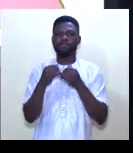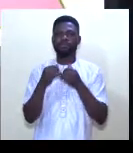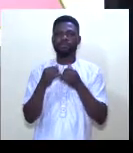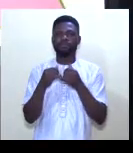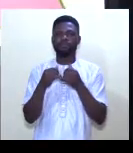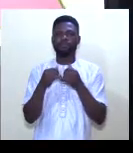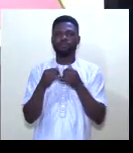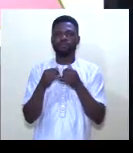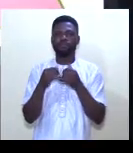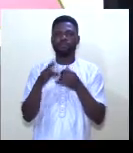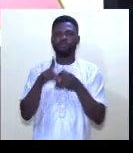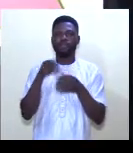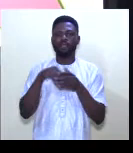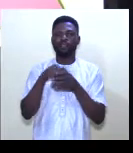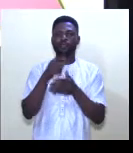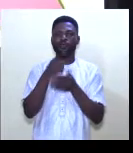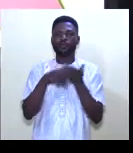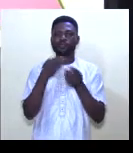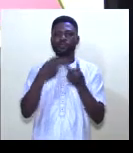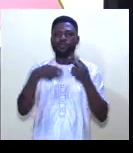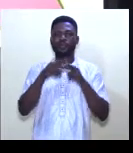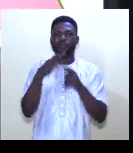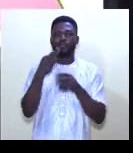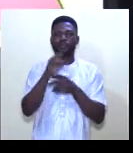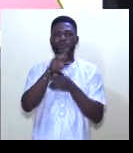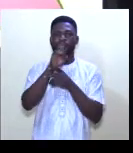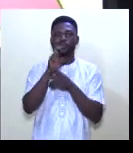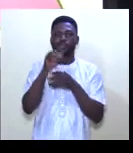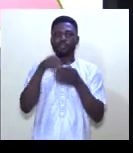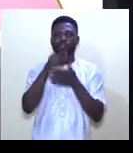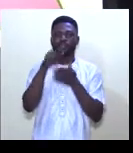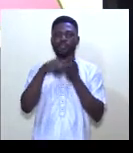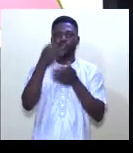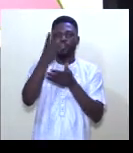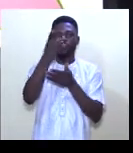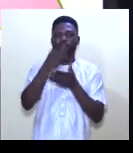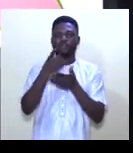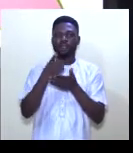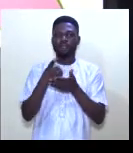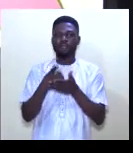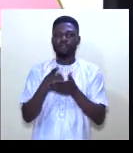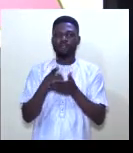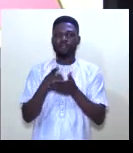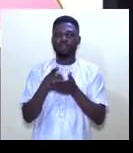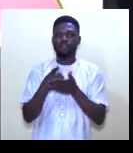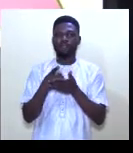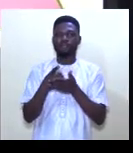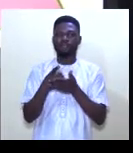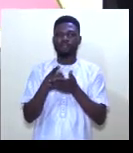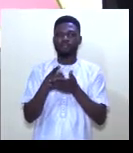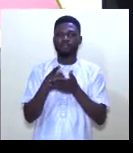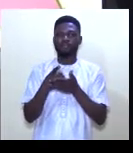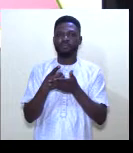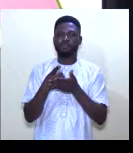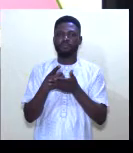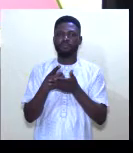And finally, this one. What is the value of x in the diagram below?